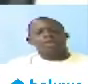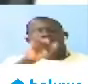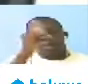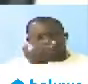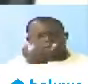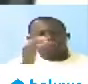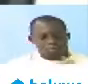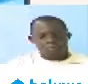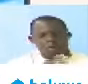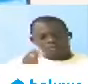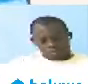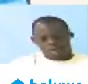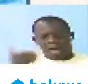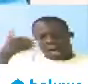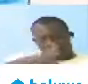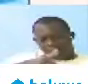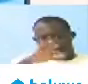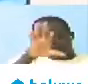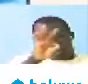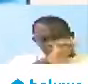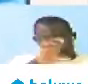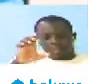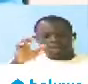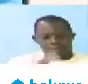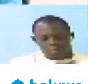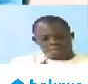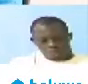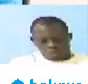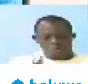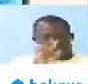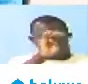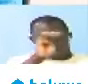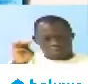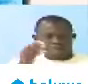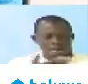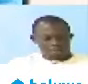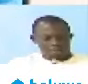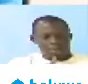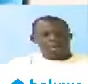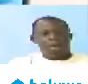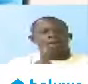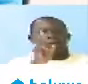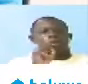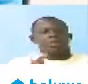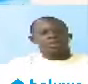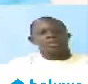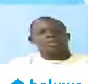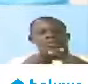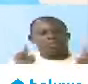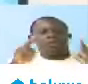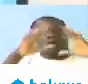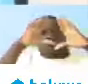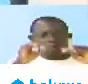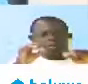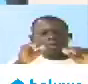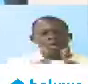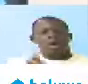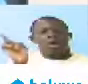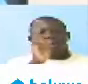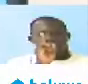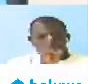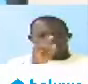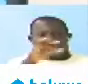Yes, we once came here before because we were caught before. Mandra of skilling. No, but we were in different but offices. All we